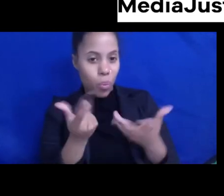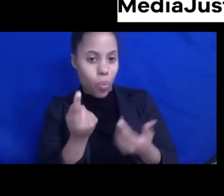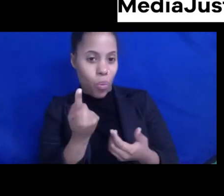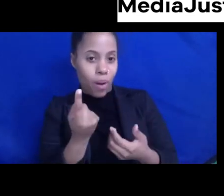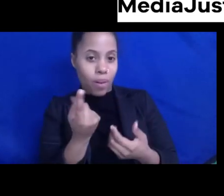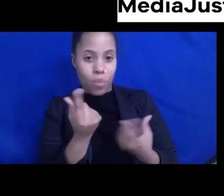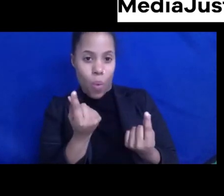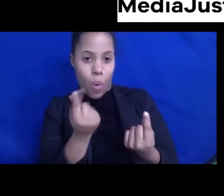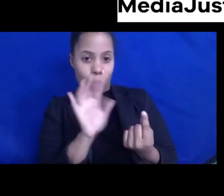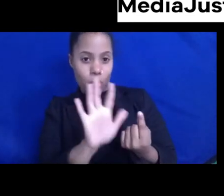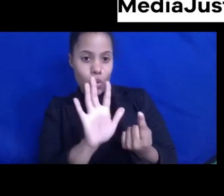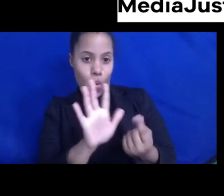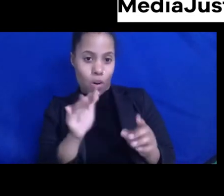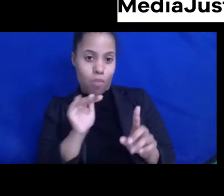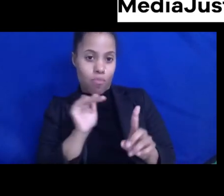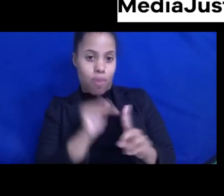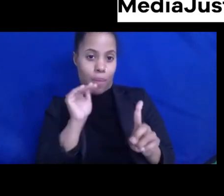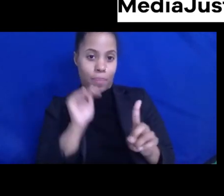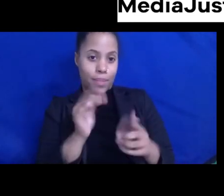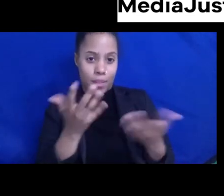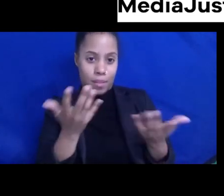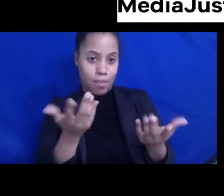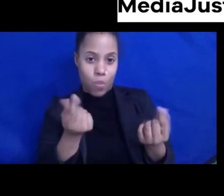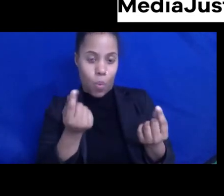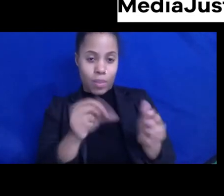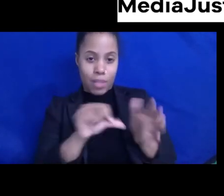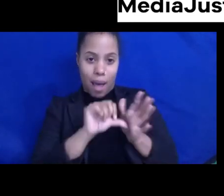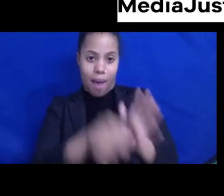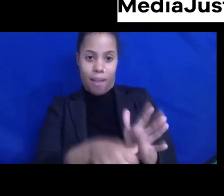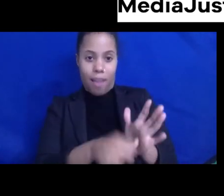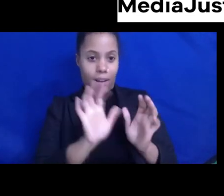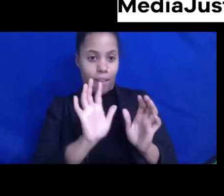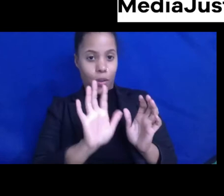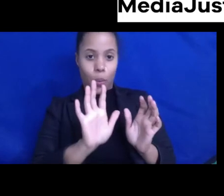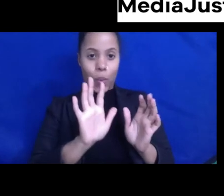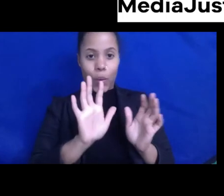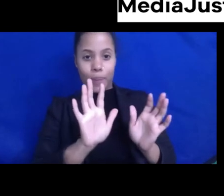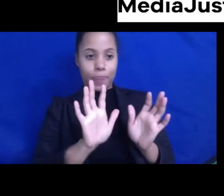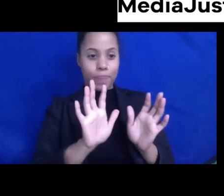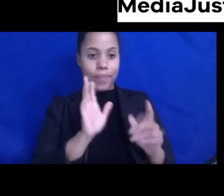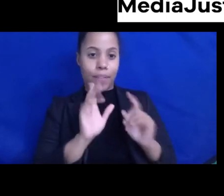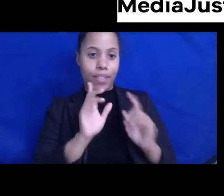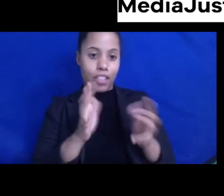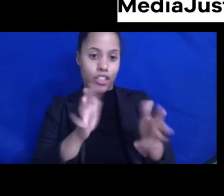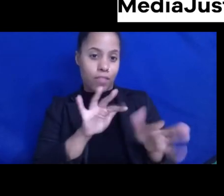What was your prompt and what was the highlight of your conversation?